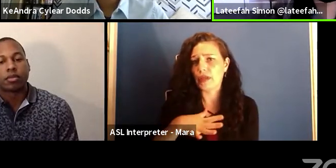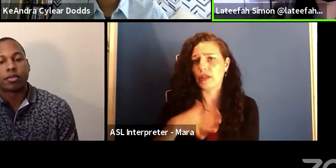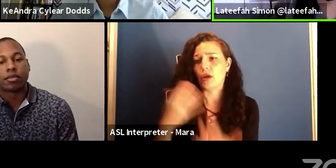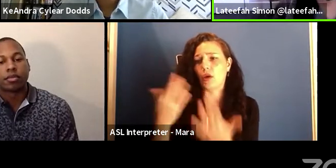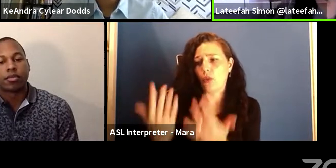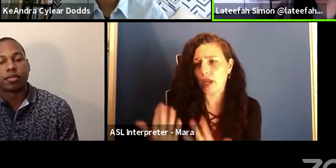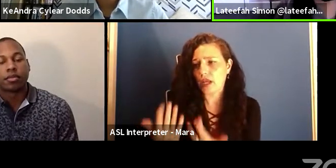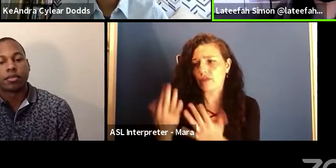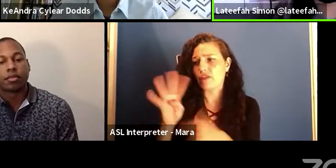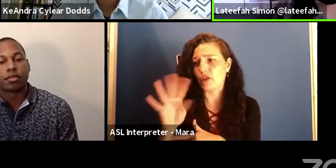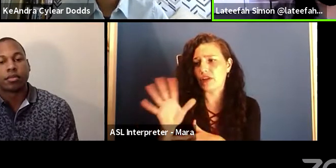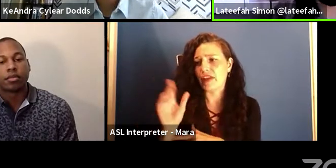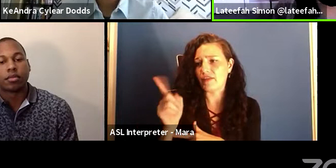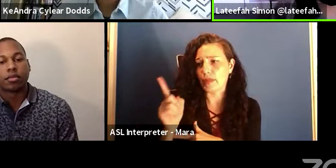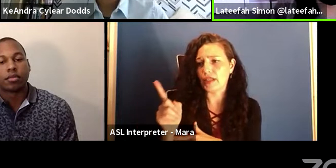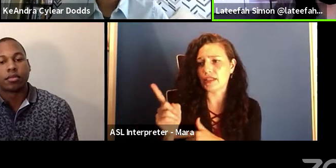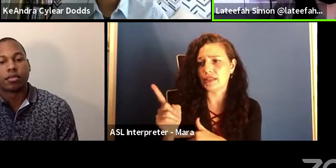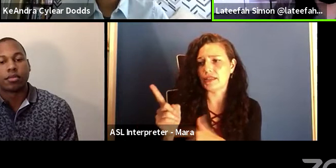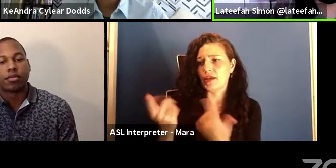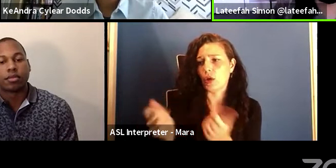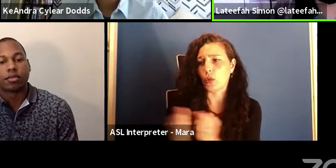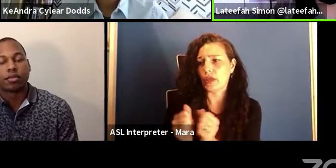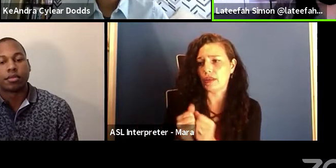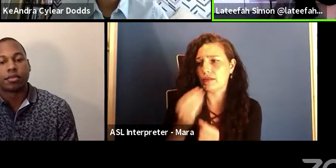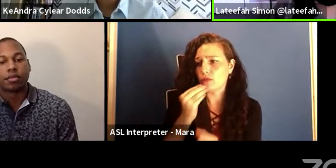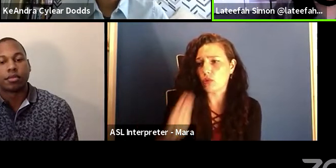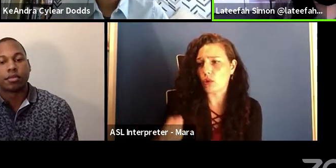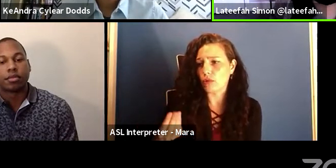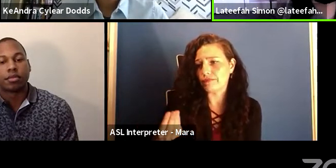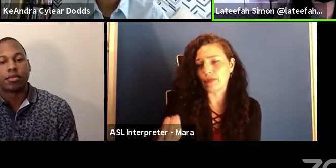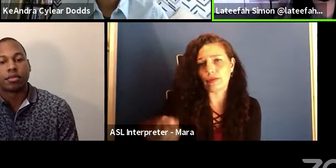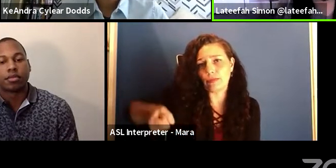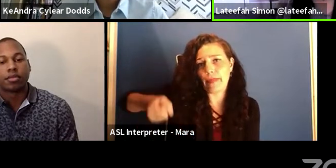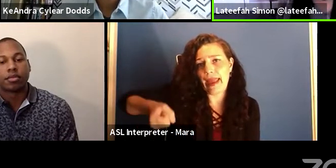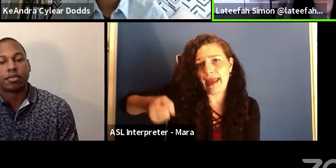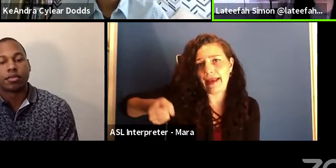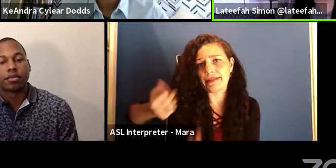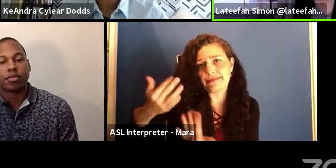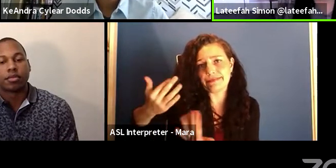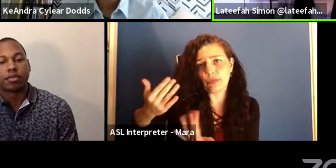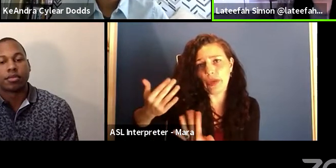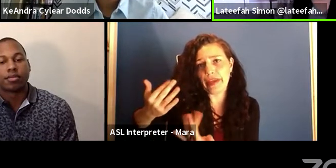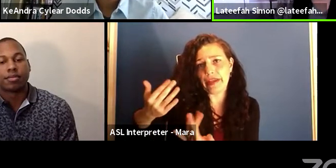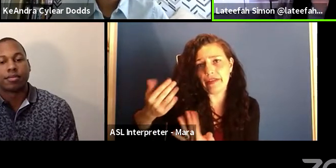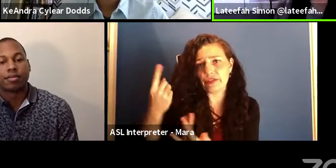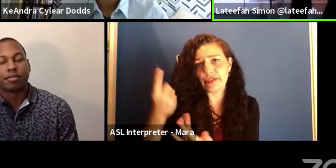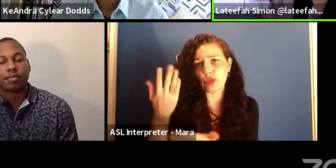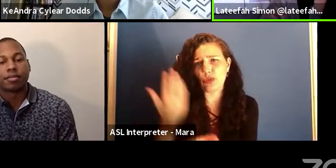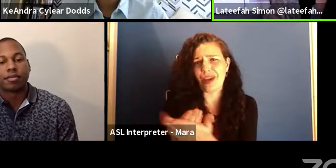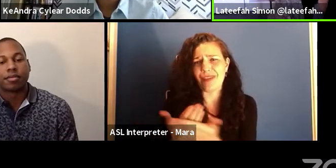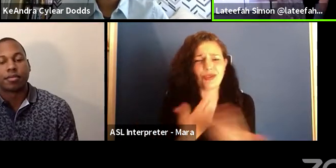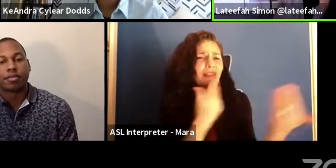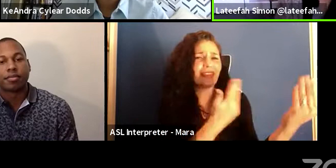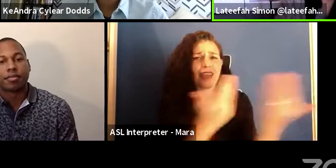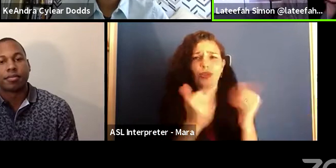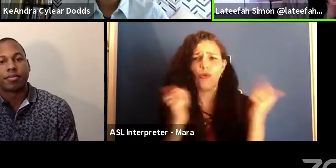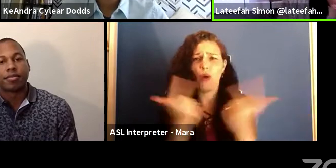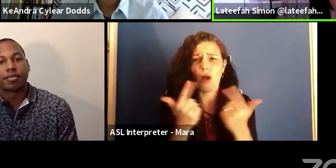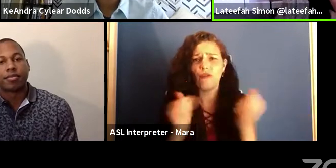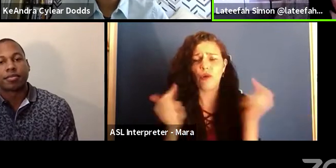minutes for a vehicle to arrive. And I can go on. And so I just thank you all for the work that you're doing. You